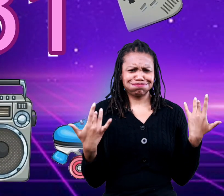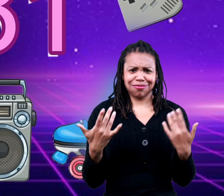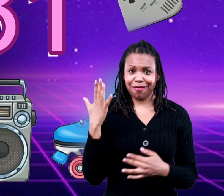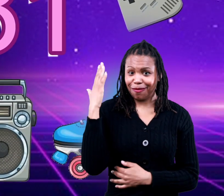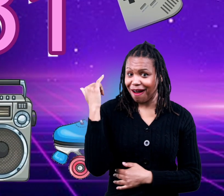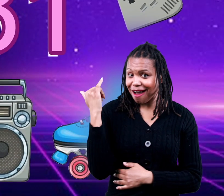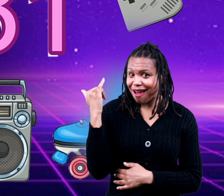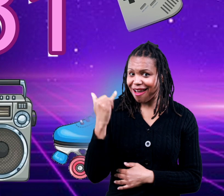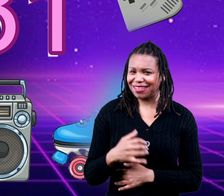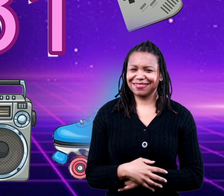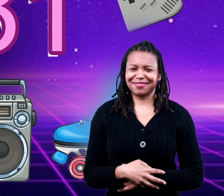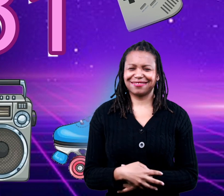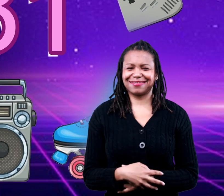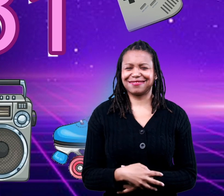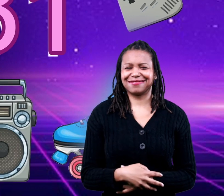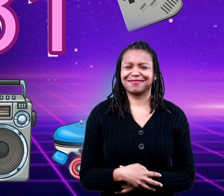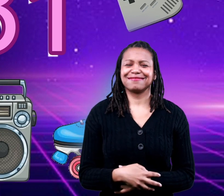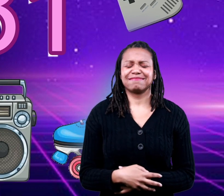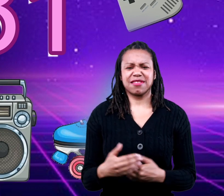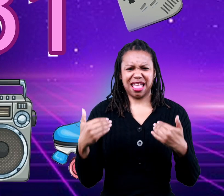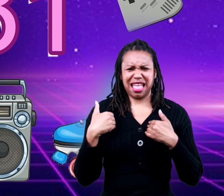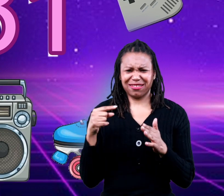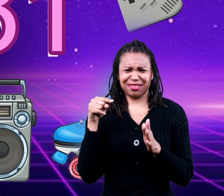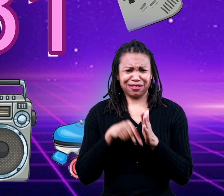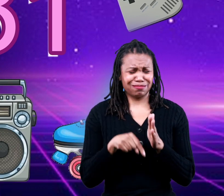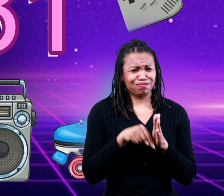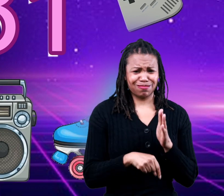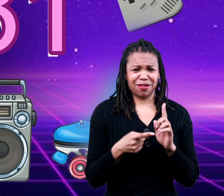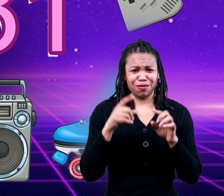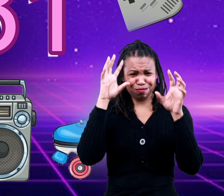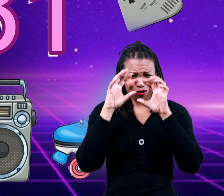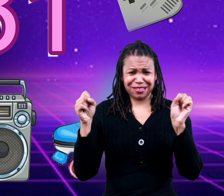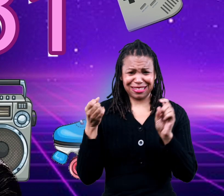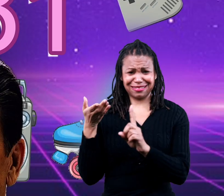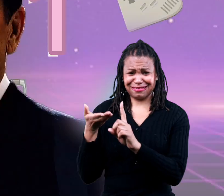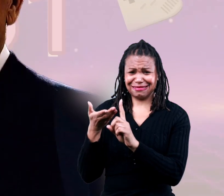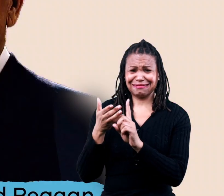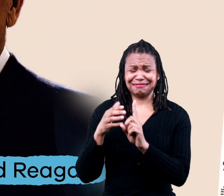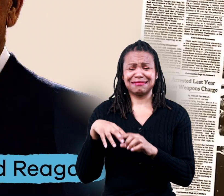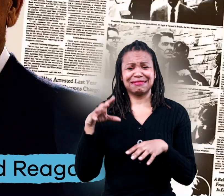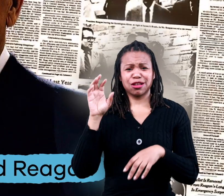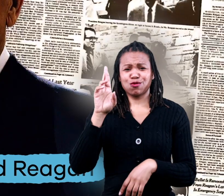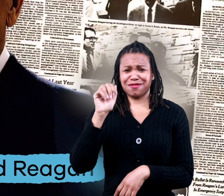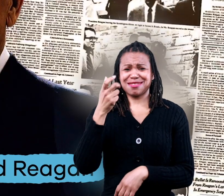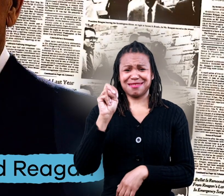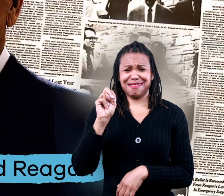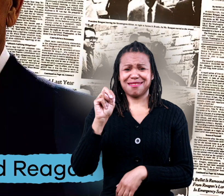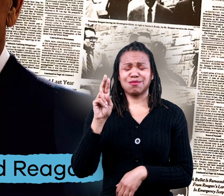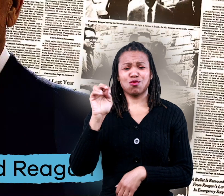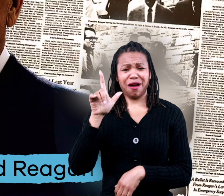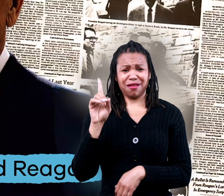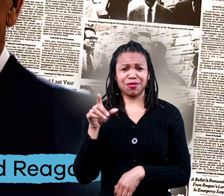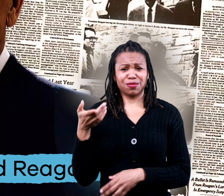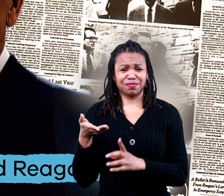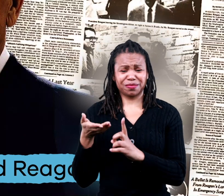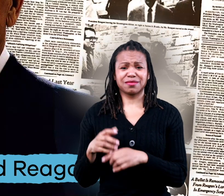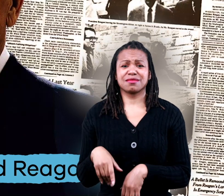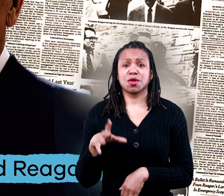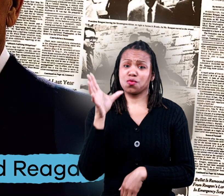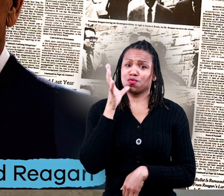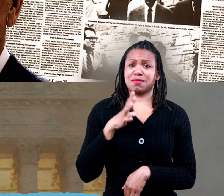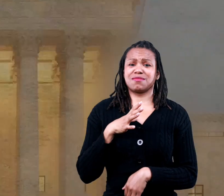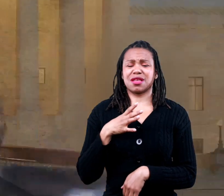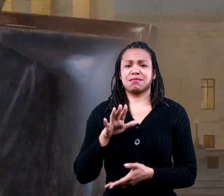1981 was an eventful year because of a few things. First, there was an assassination attempt on President Ronald